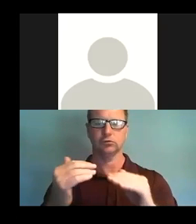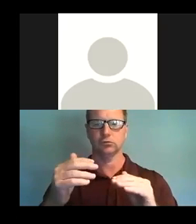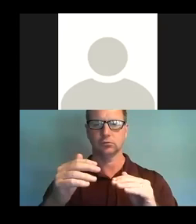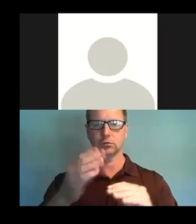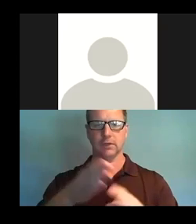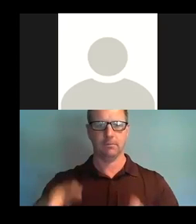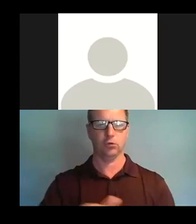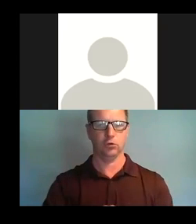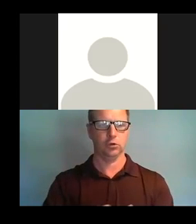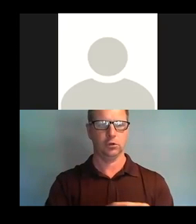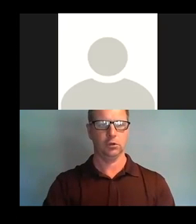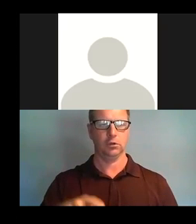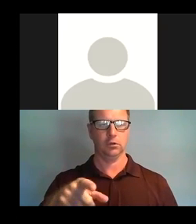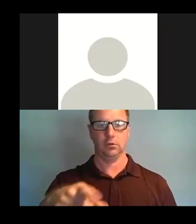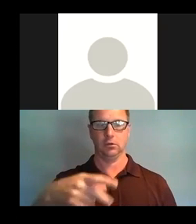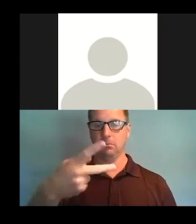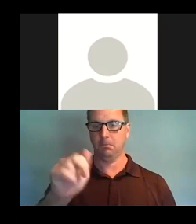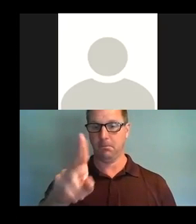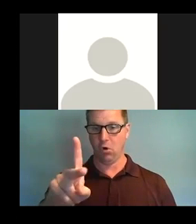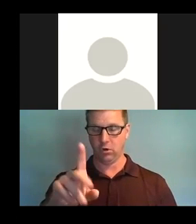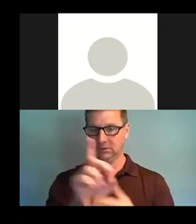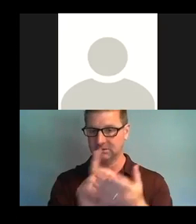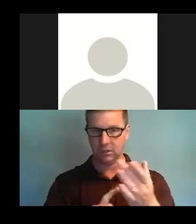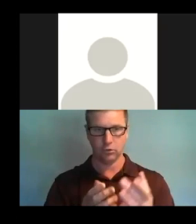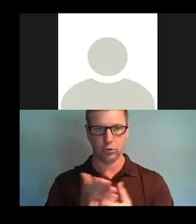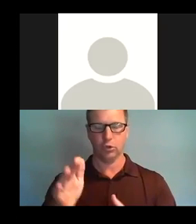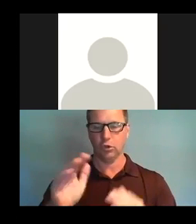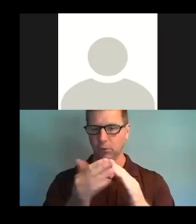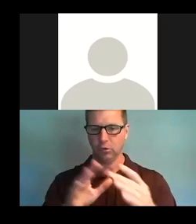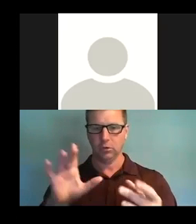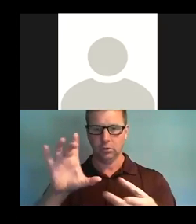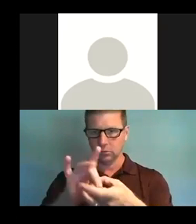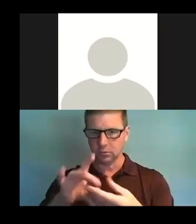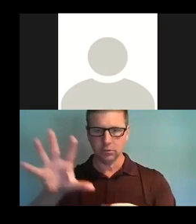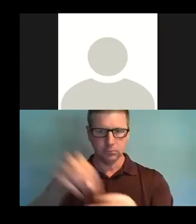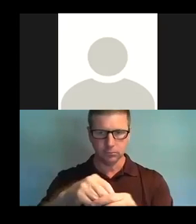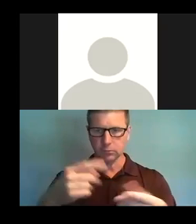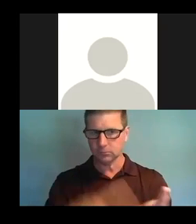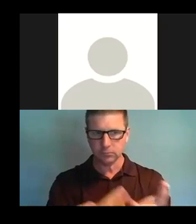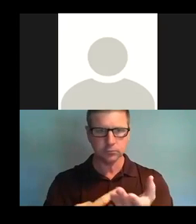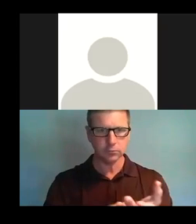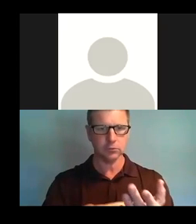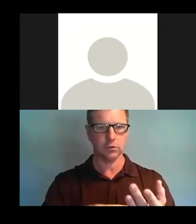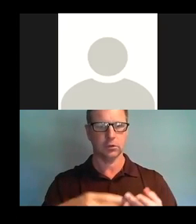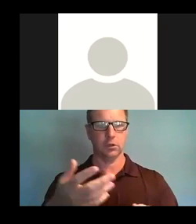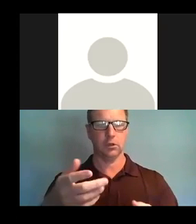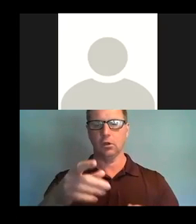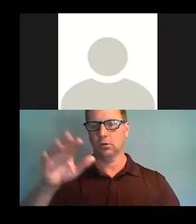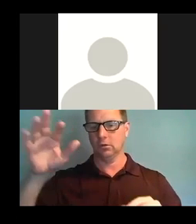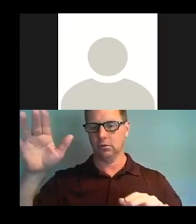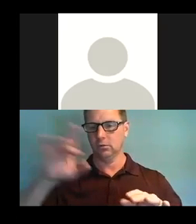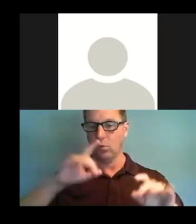Vasek Park space has been designed through ongoing community engagement processes to manage stormwater with rain